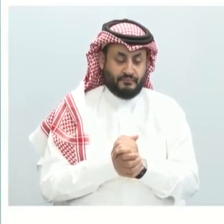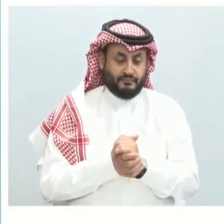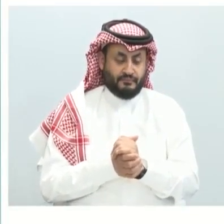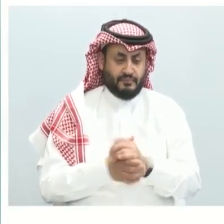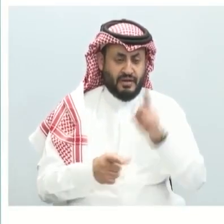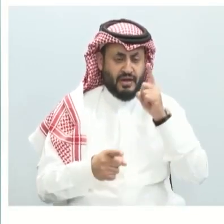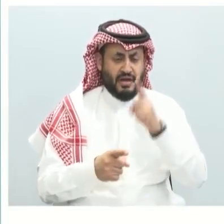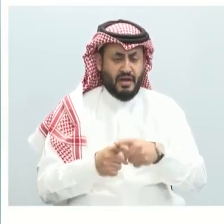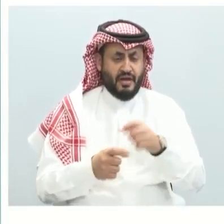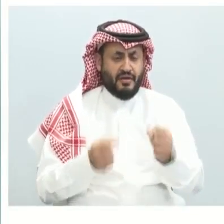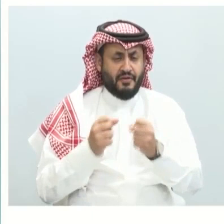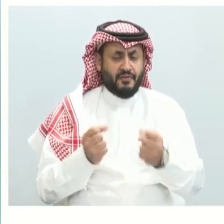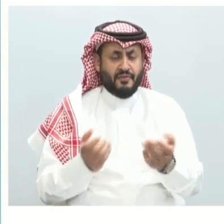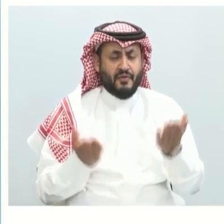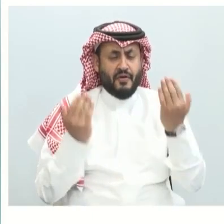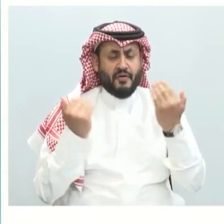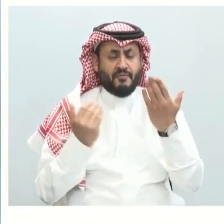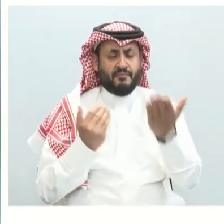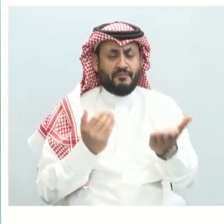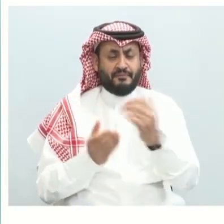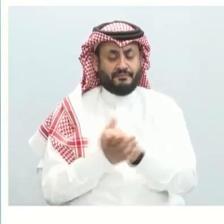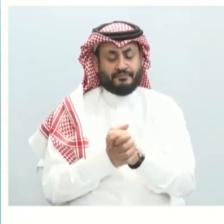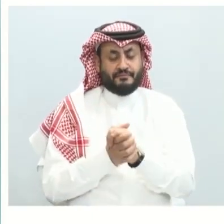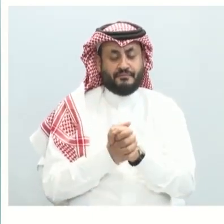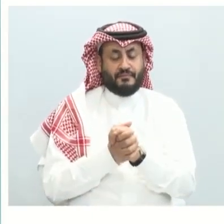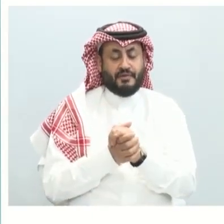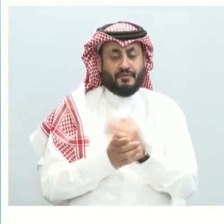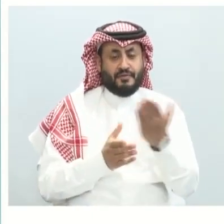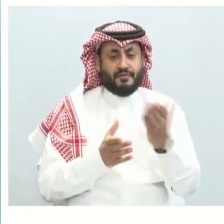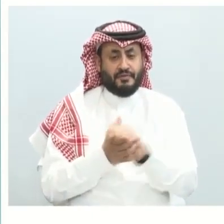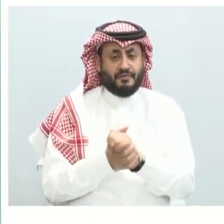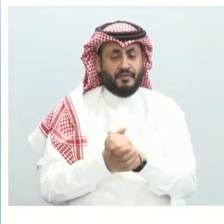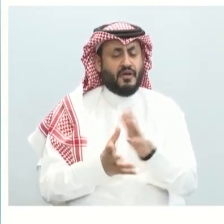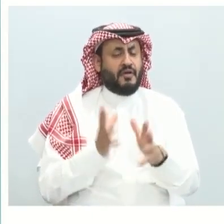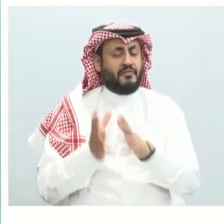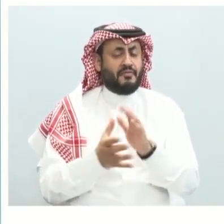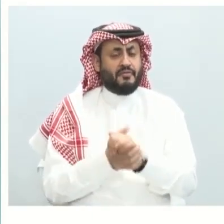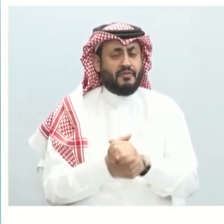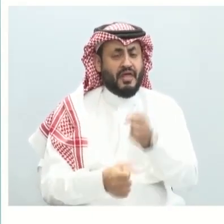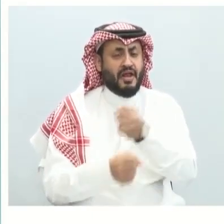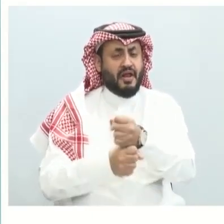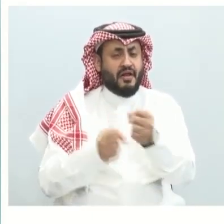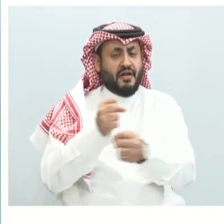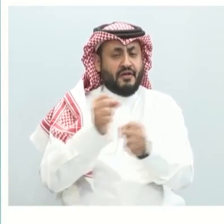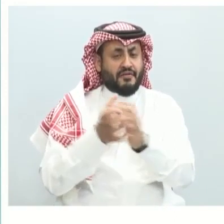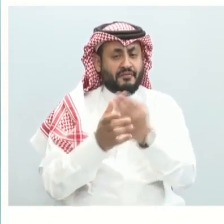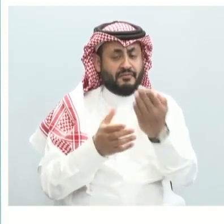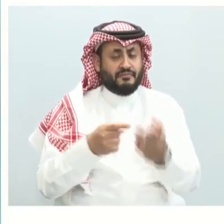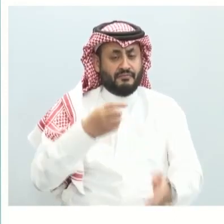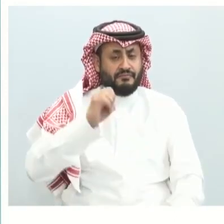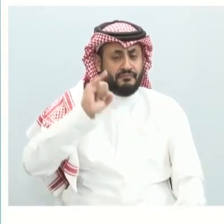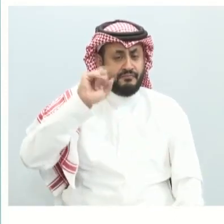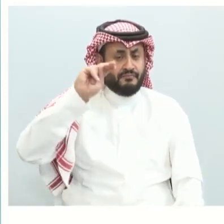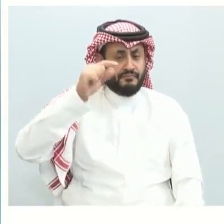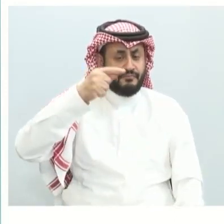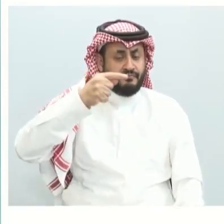Quick revision in our last lesson. In our last lesson, we did talk about the grammar, which is going to